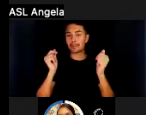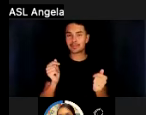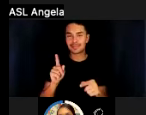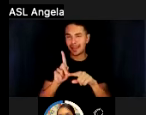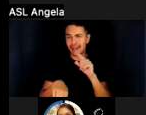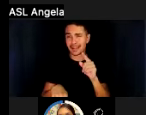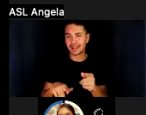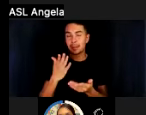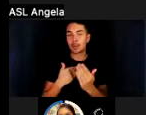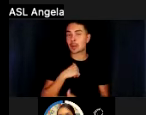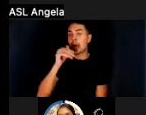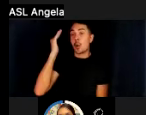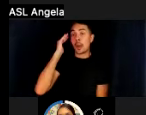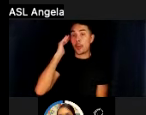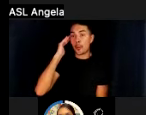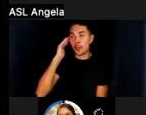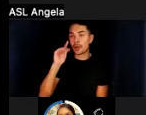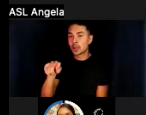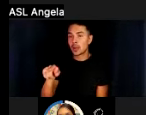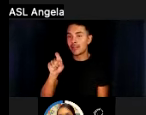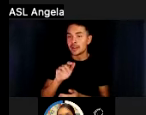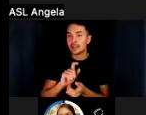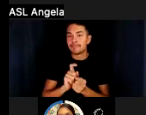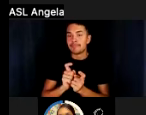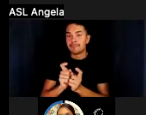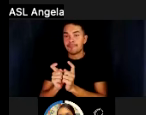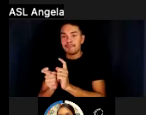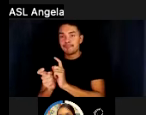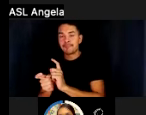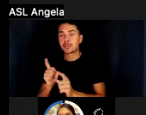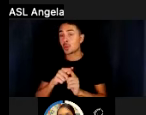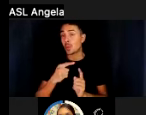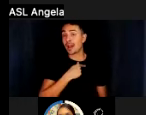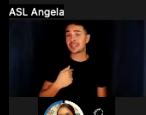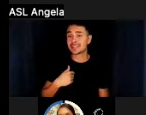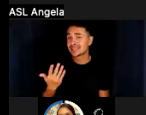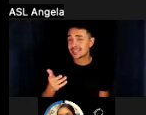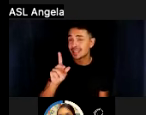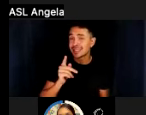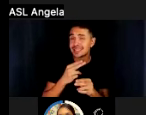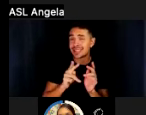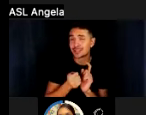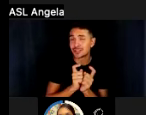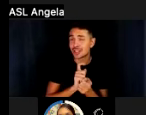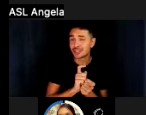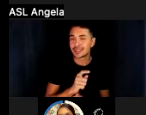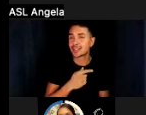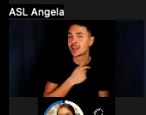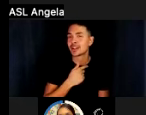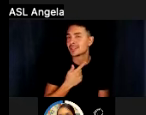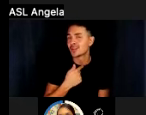aren't aware of that are going to be impacted by what to us seems like a slight change, like, oh, well, we can